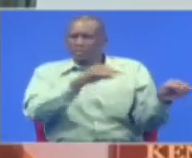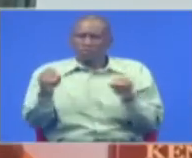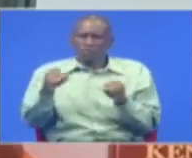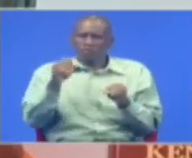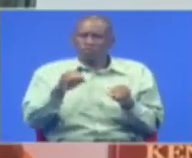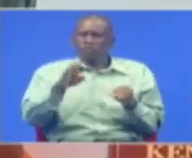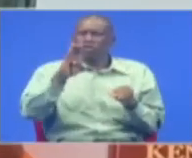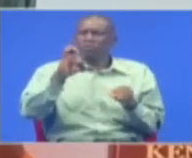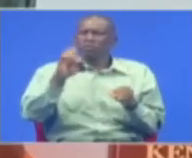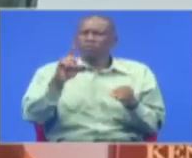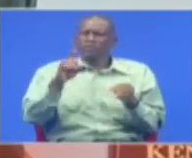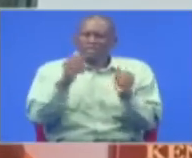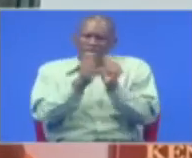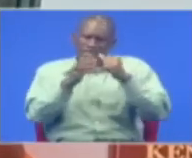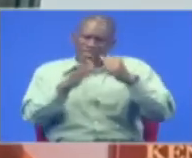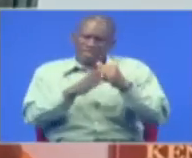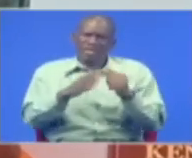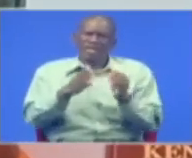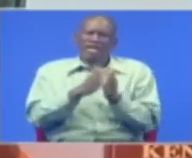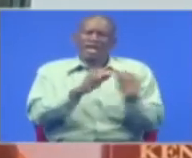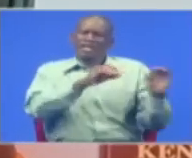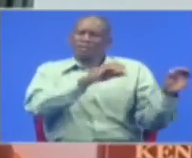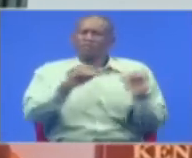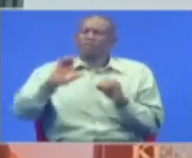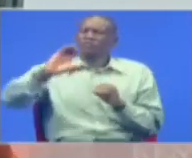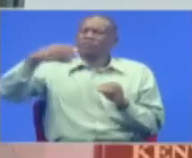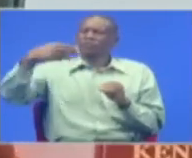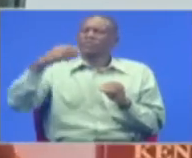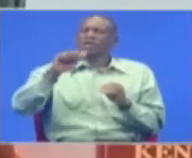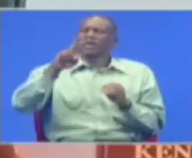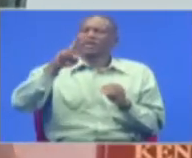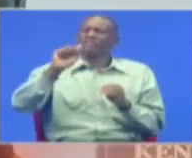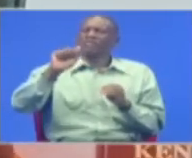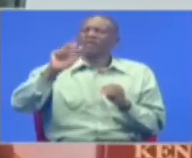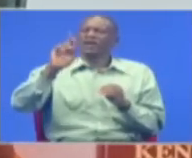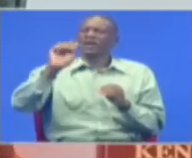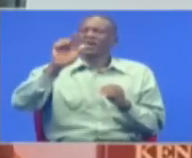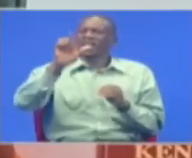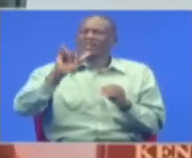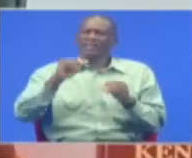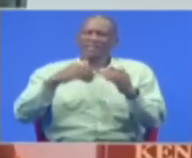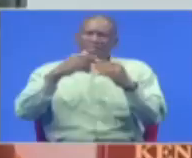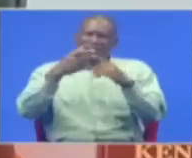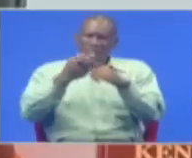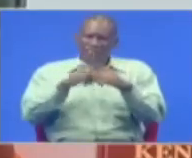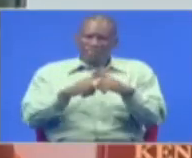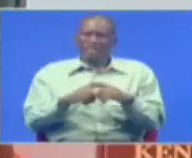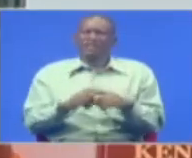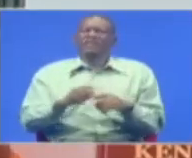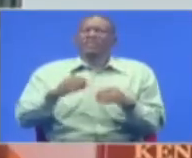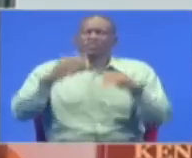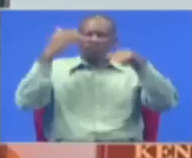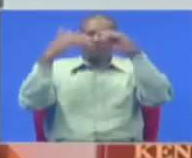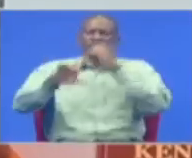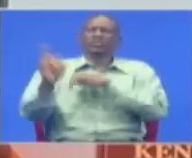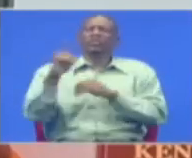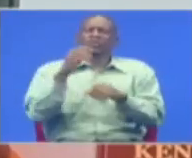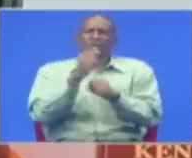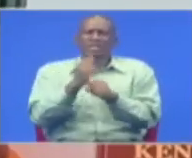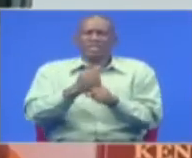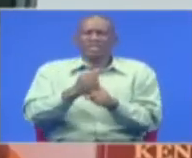14, Chavakali High School, then University of Nairobi, where I obtained a first-class honors Bachelor of Education